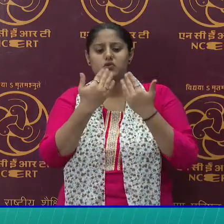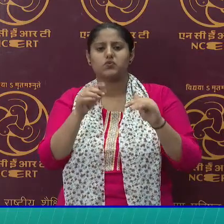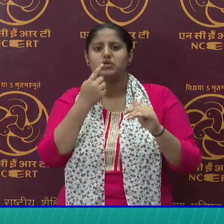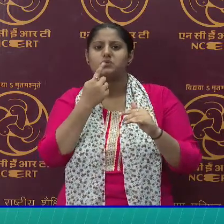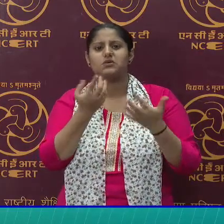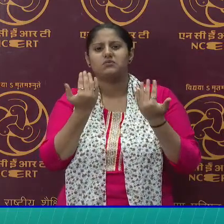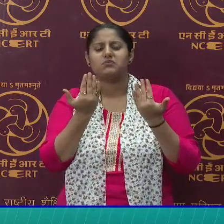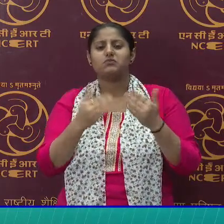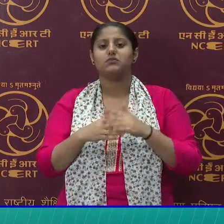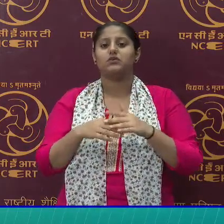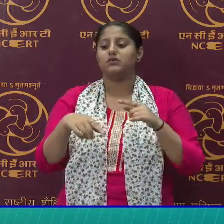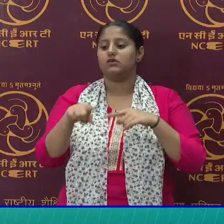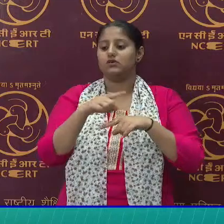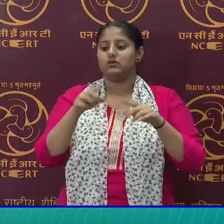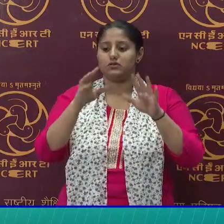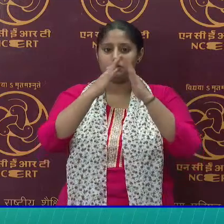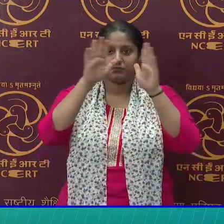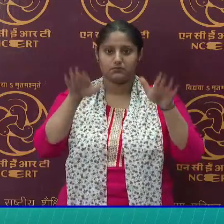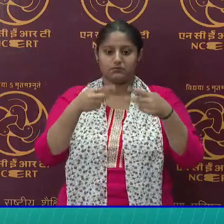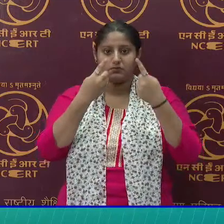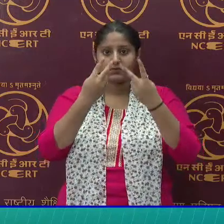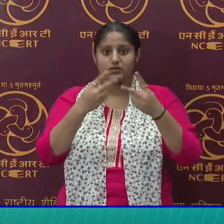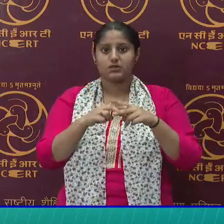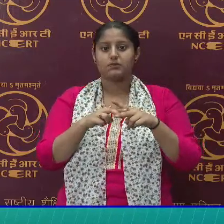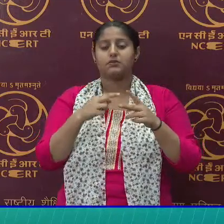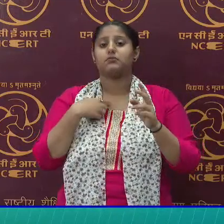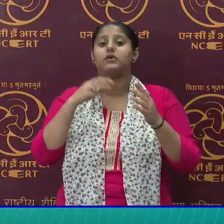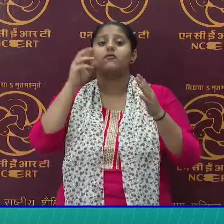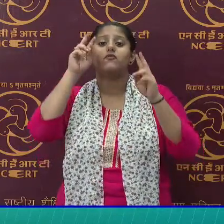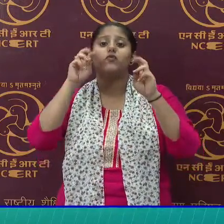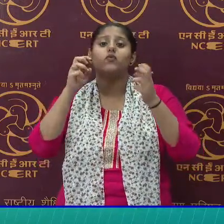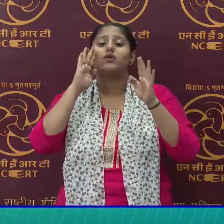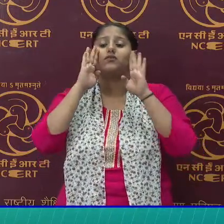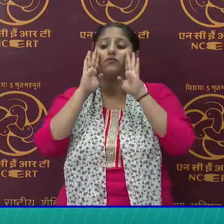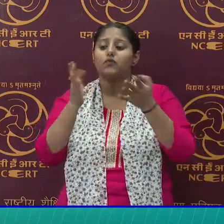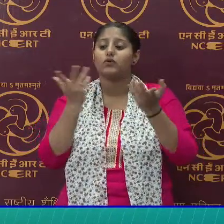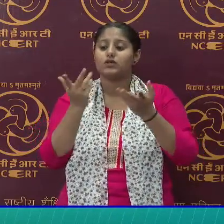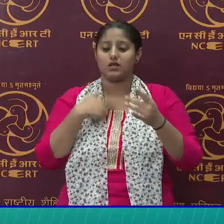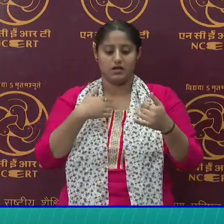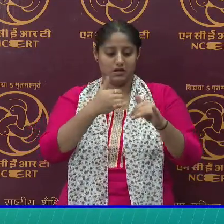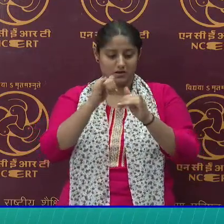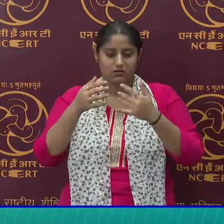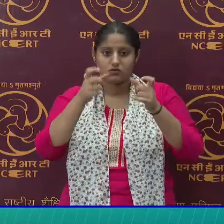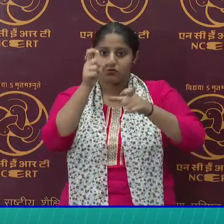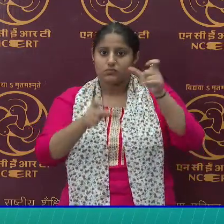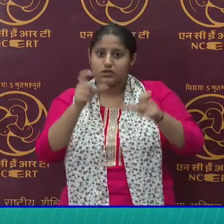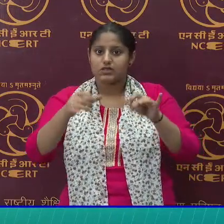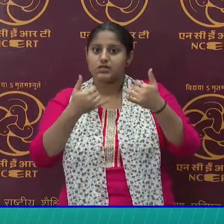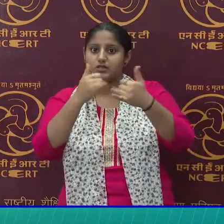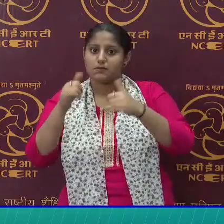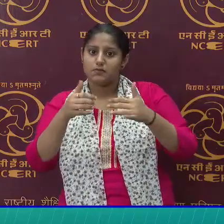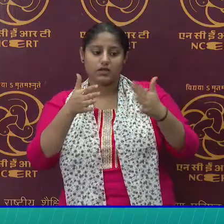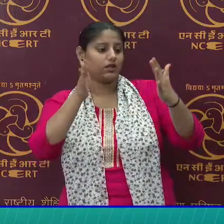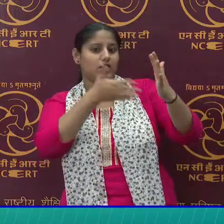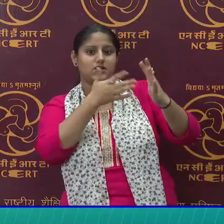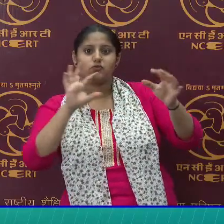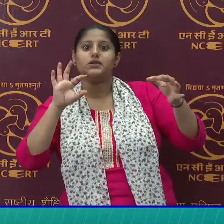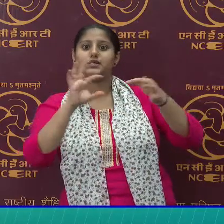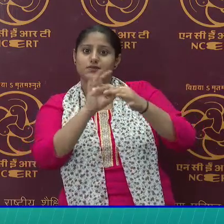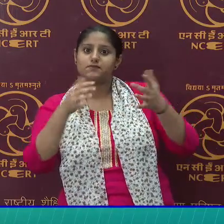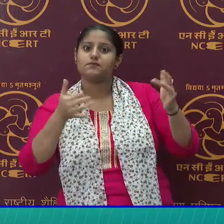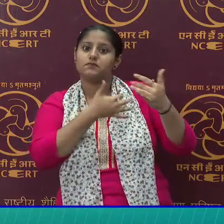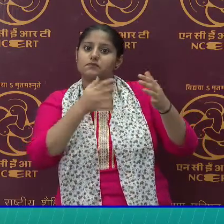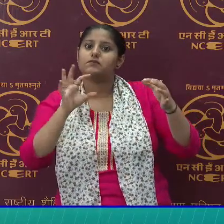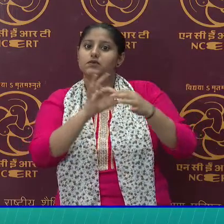cover page, which I would like to focus on, we have here the person playing the musical instrument, so